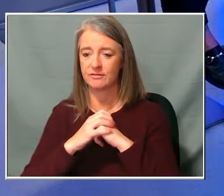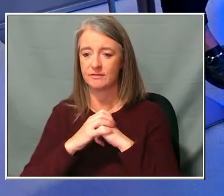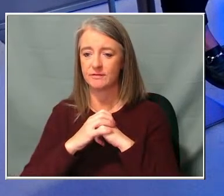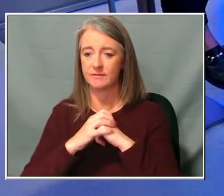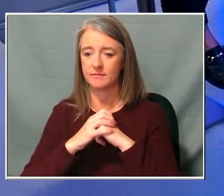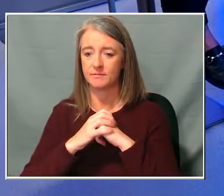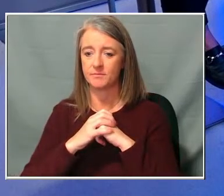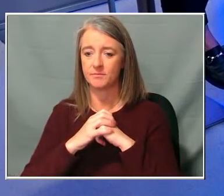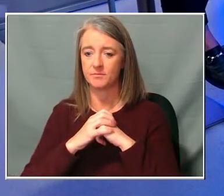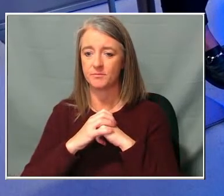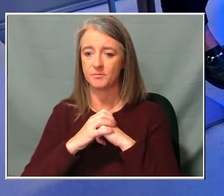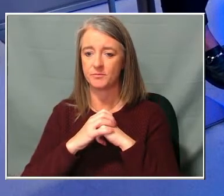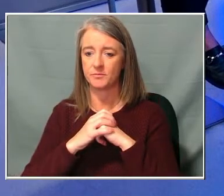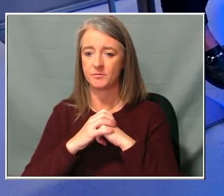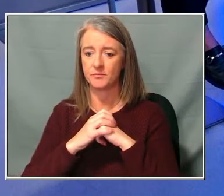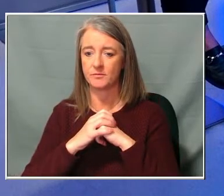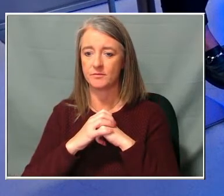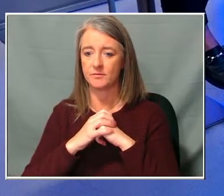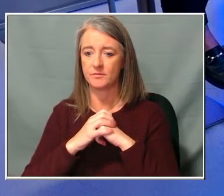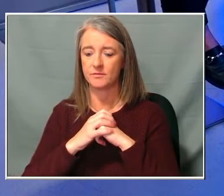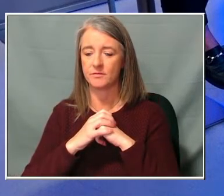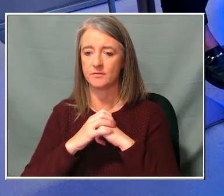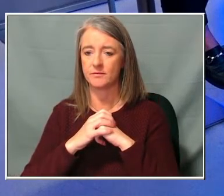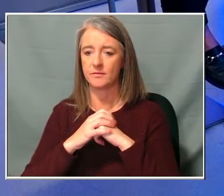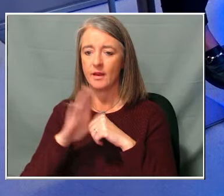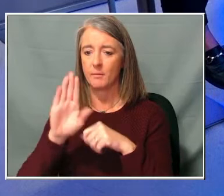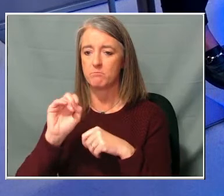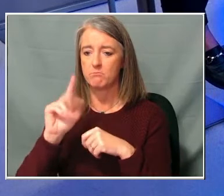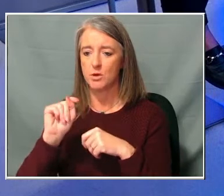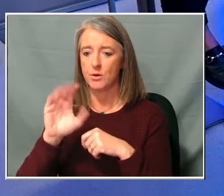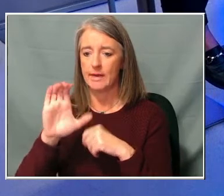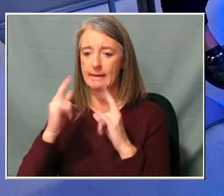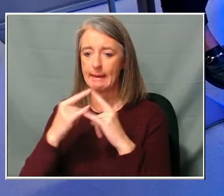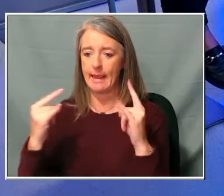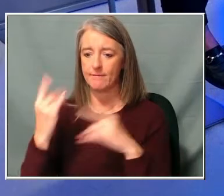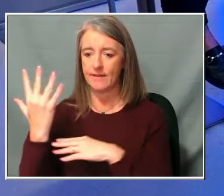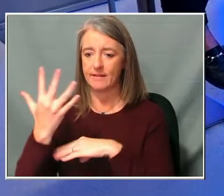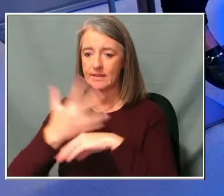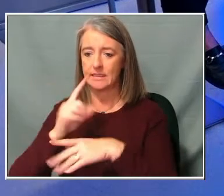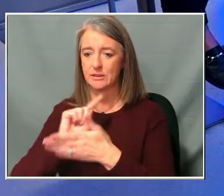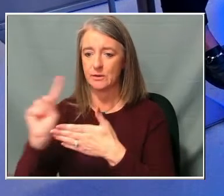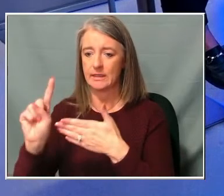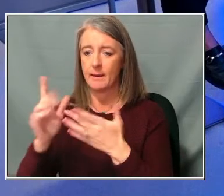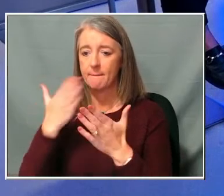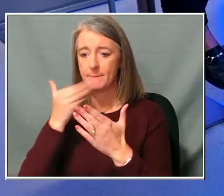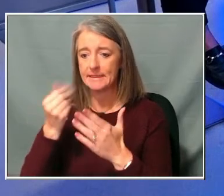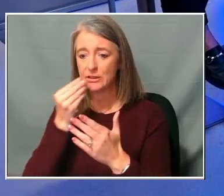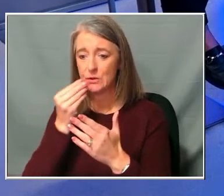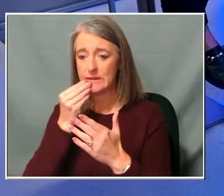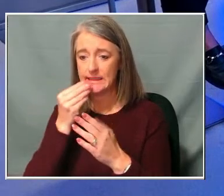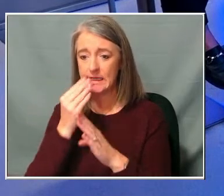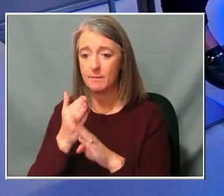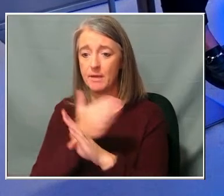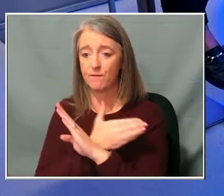Kim wants to know, I work out at Blush Boot Camp 5 days a week. Is it best to eat before the